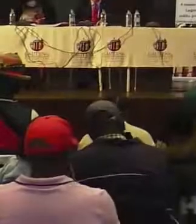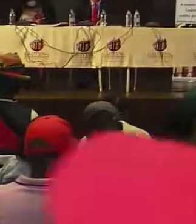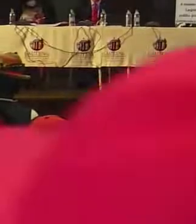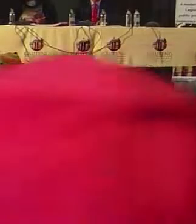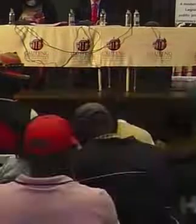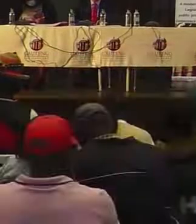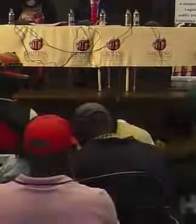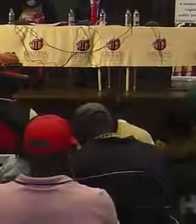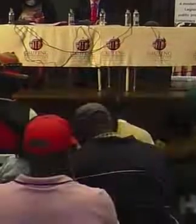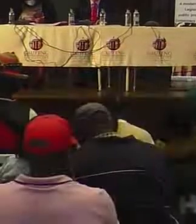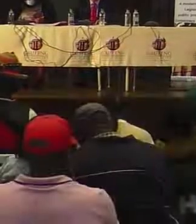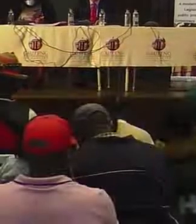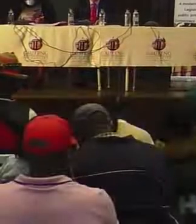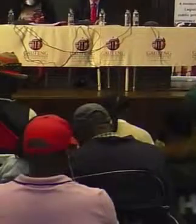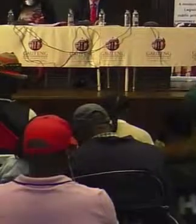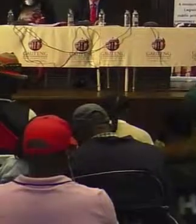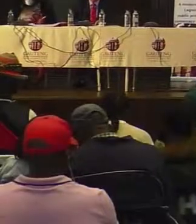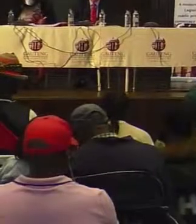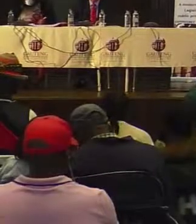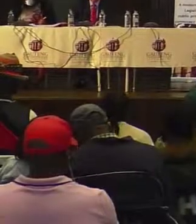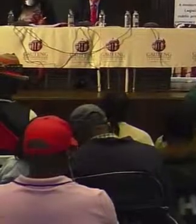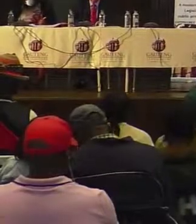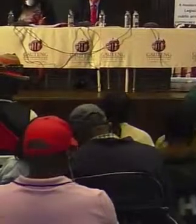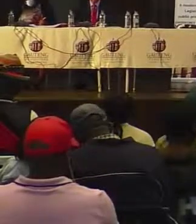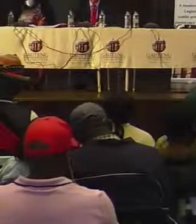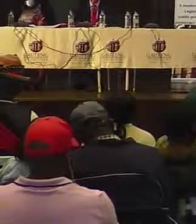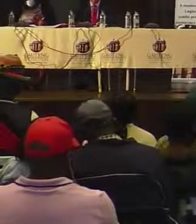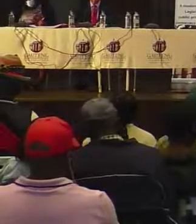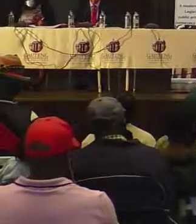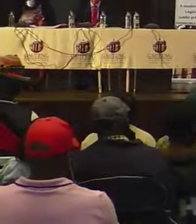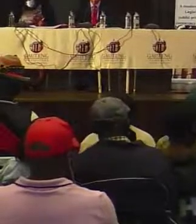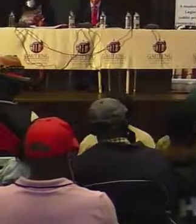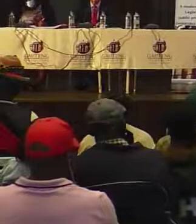and surrounding areas. Thank you very much, Chairperson.